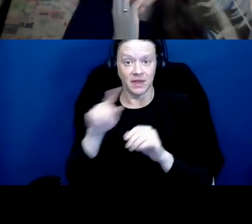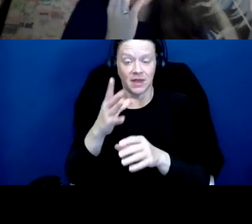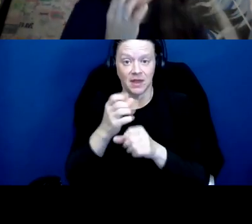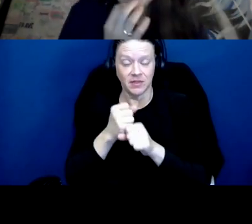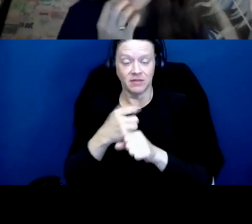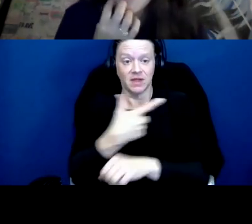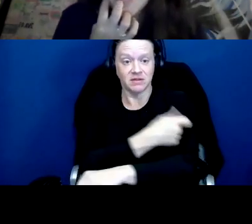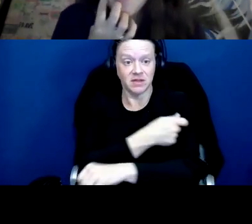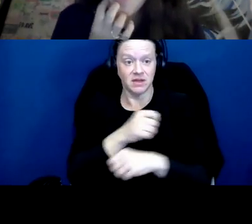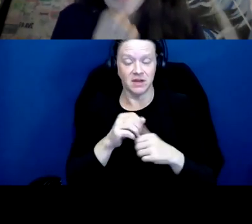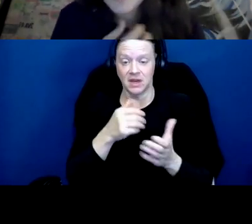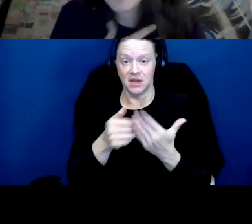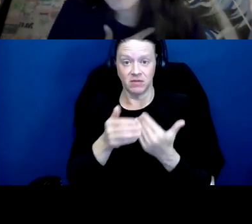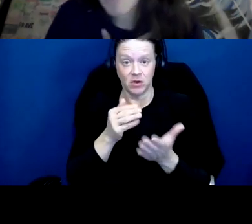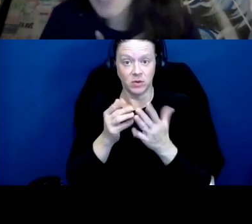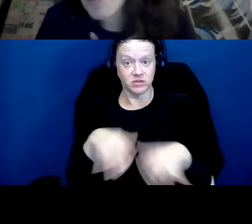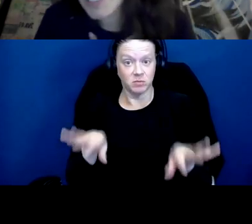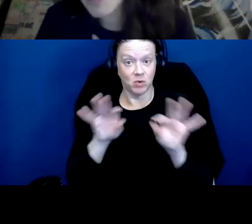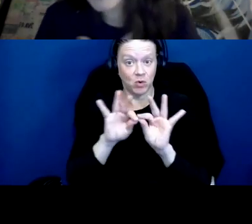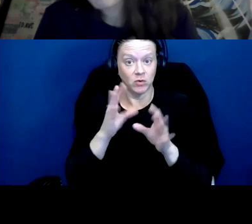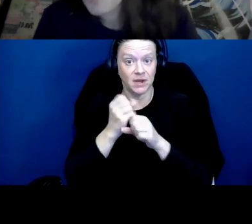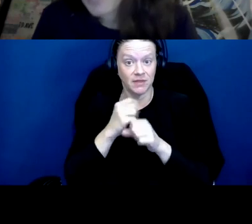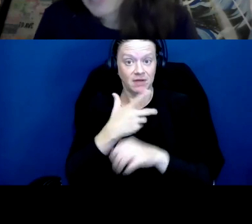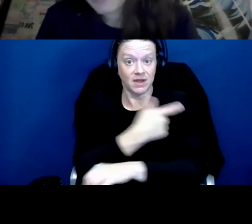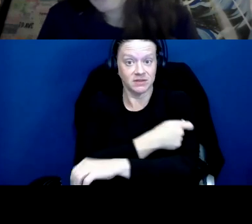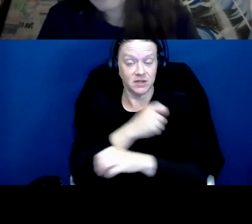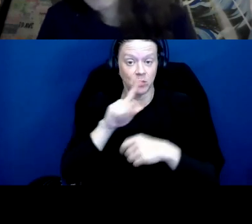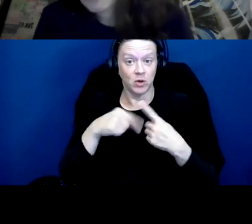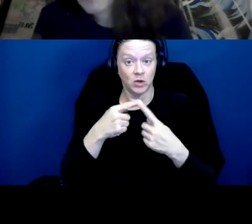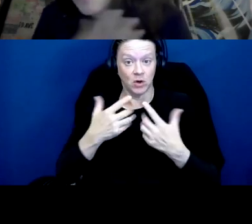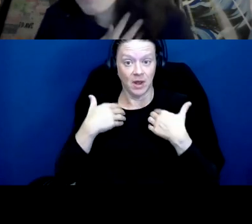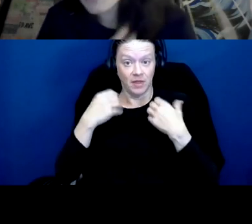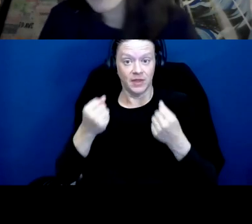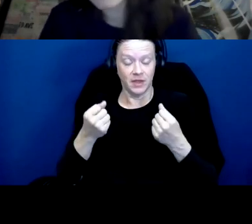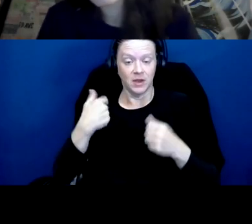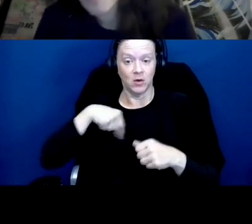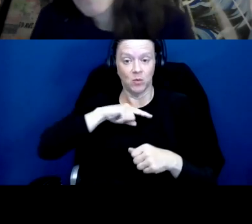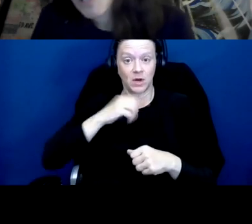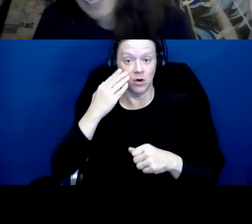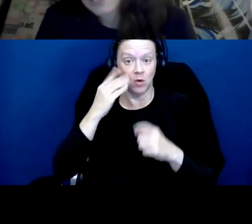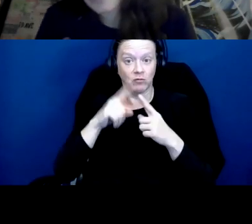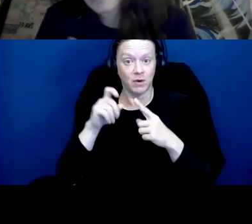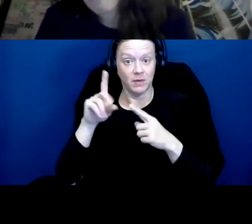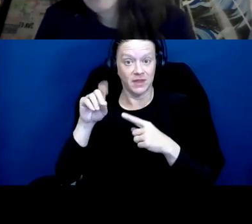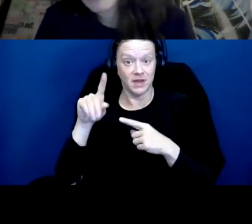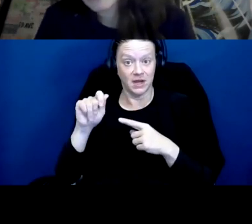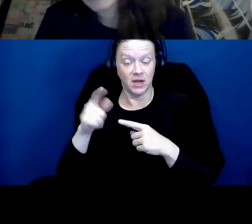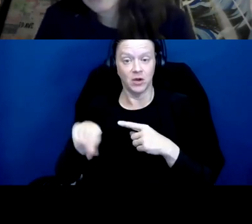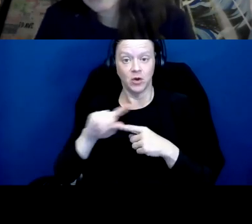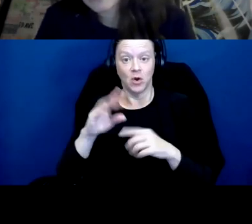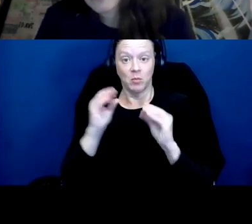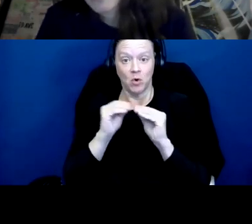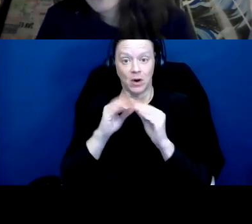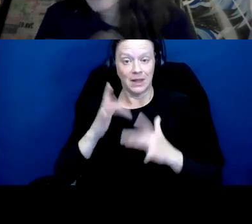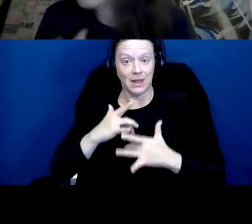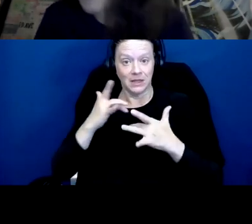it's important to get the vaccine if you're healthy, in my opinion, you're more likely, well, we know from the data that you are more likely to have a more serious